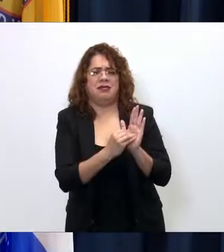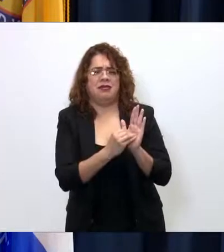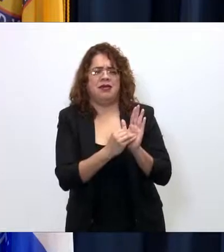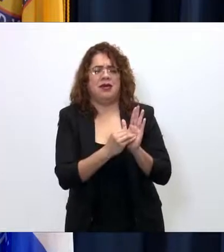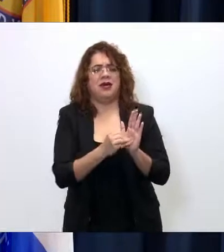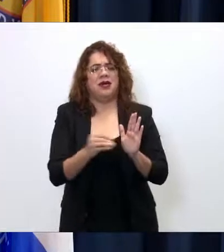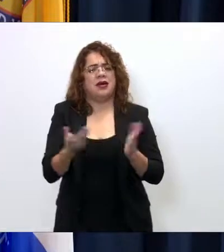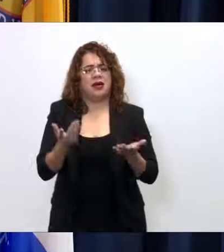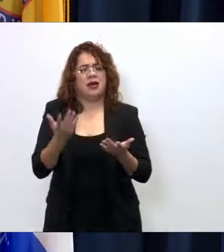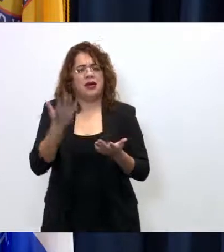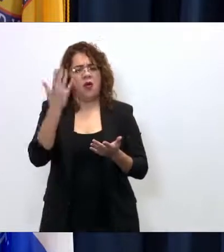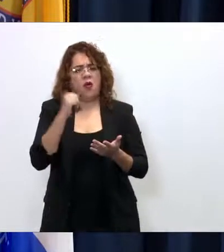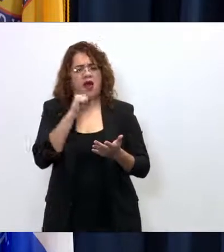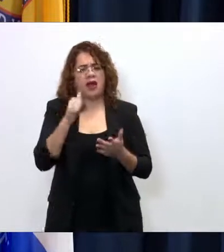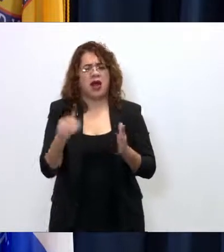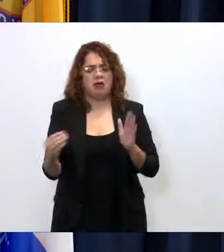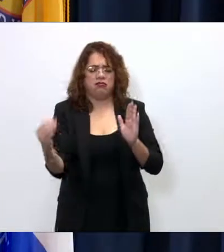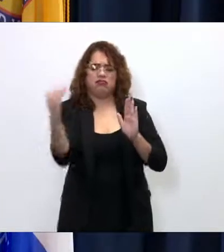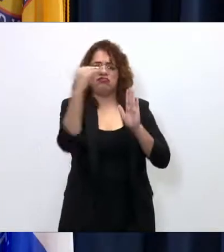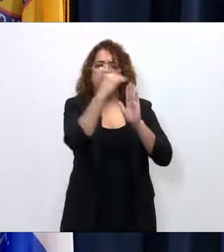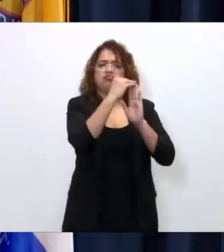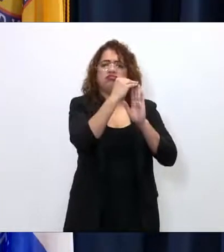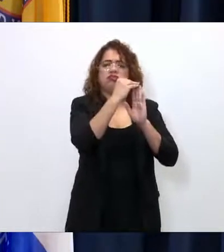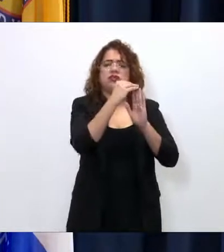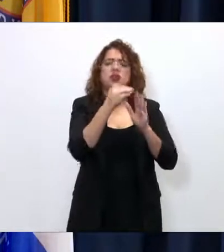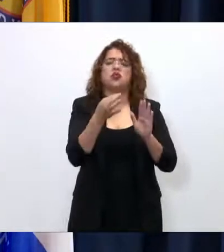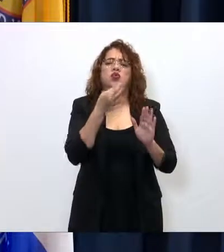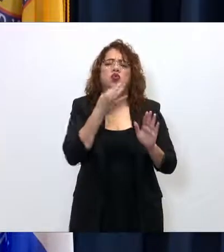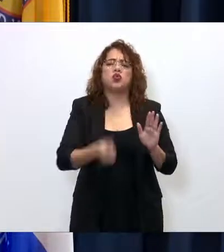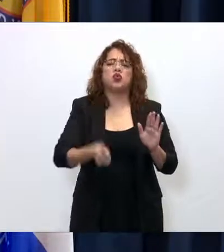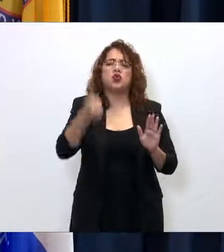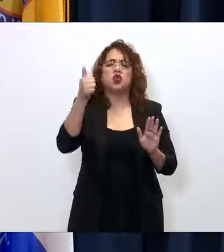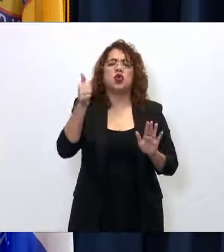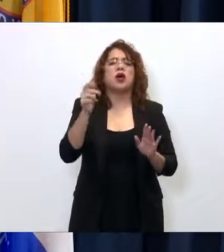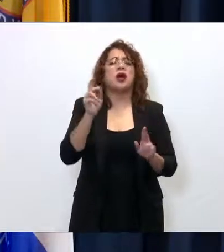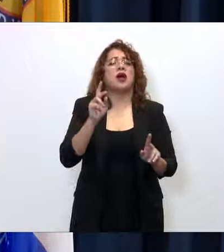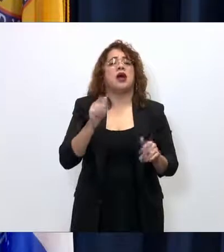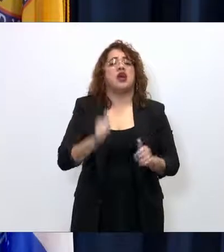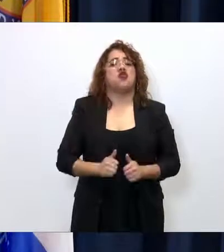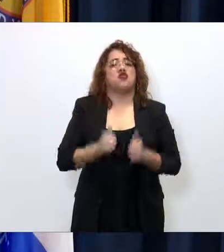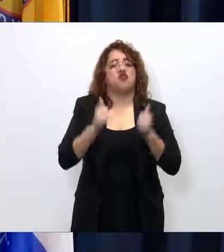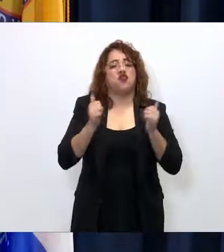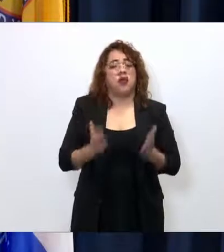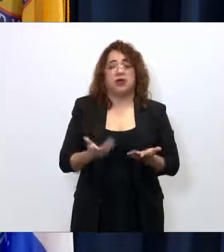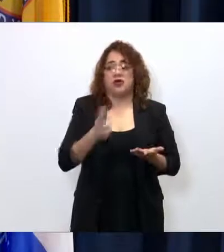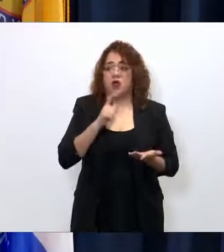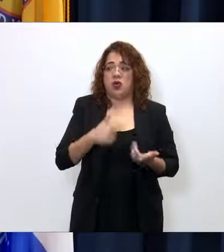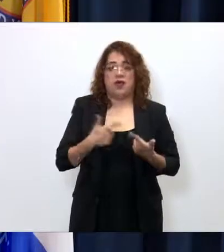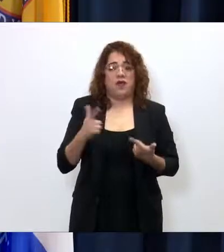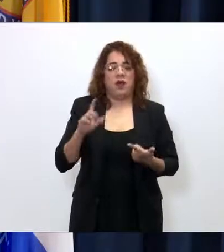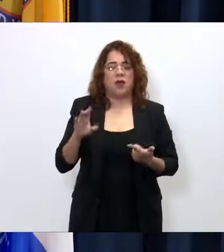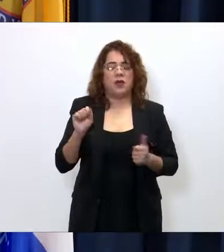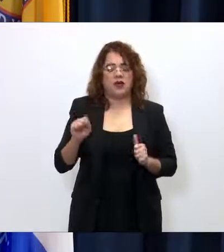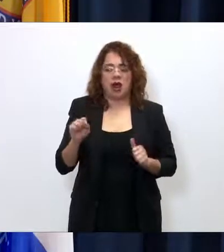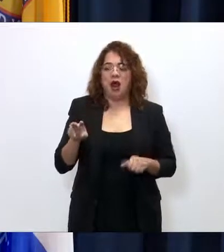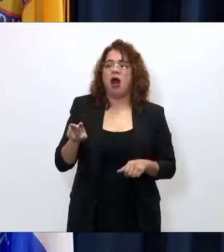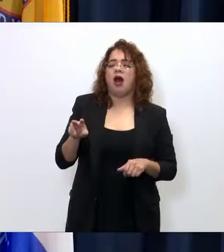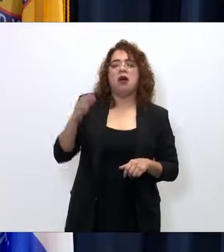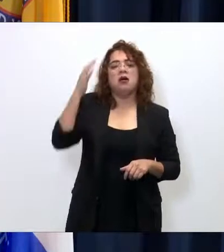wasn't agendized sooner, which would have given, residents a little more time to